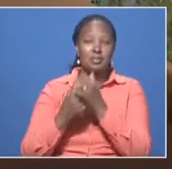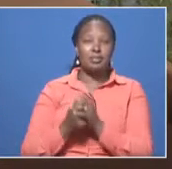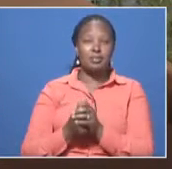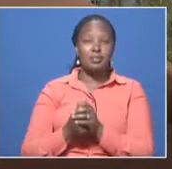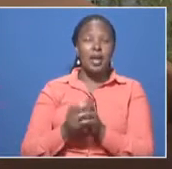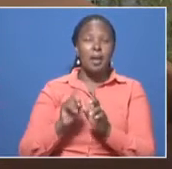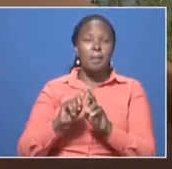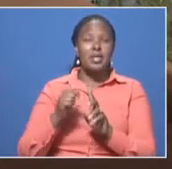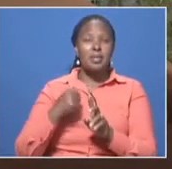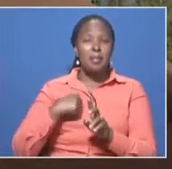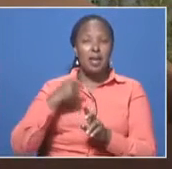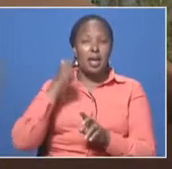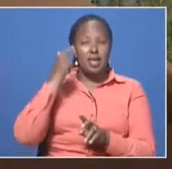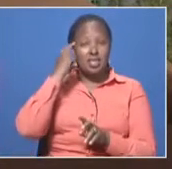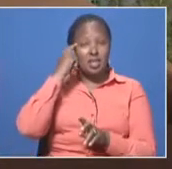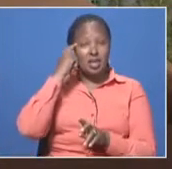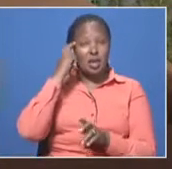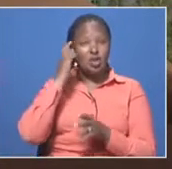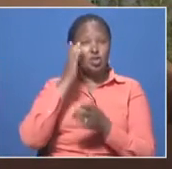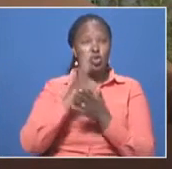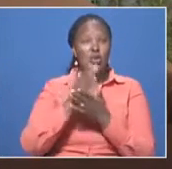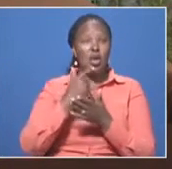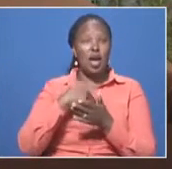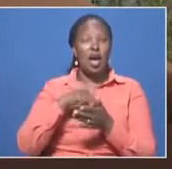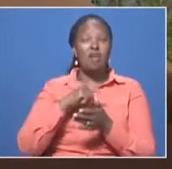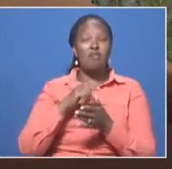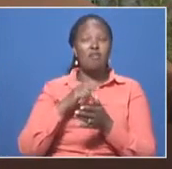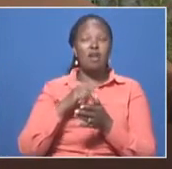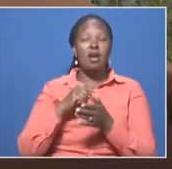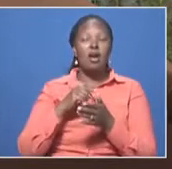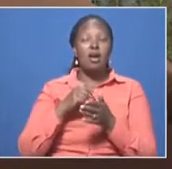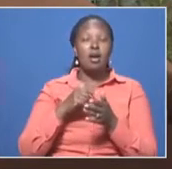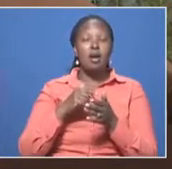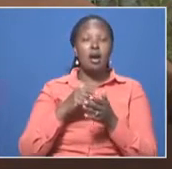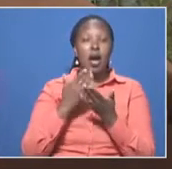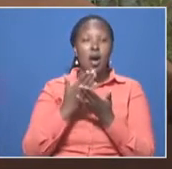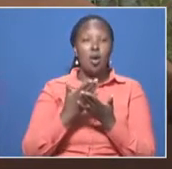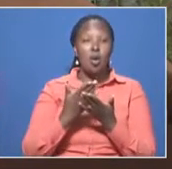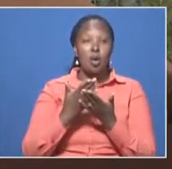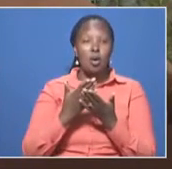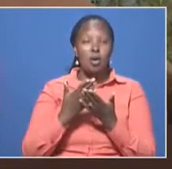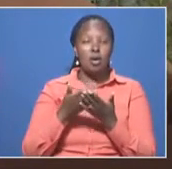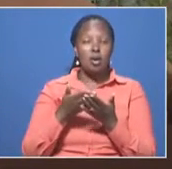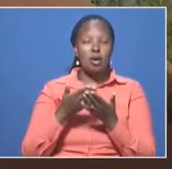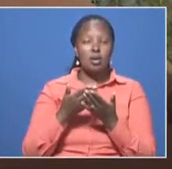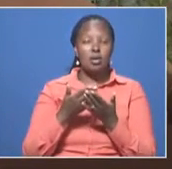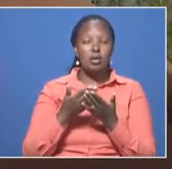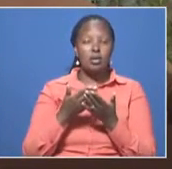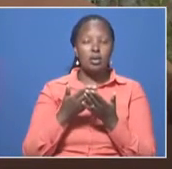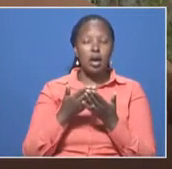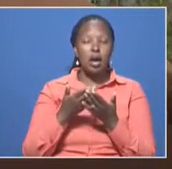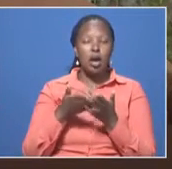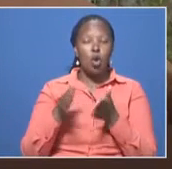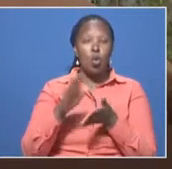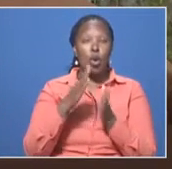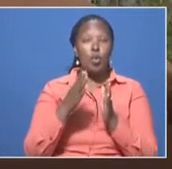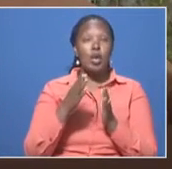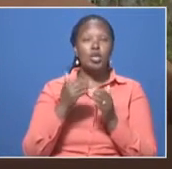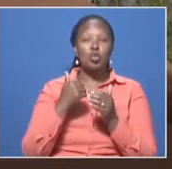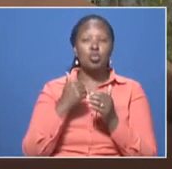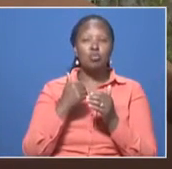I think we have mechanisms in this country, and we should allow the mechanisms to